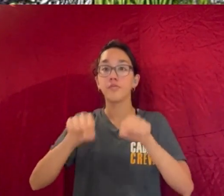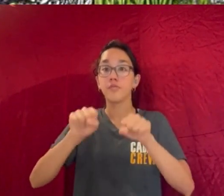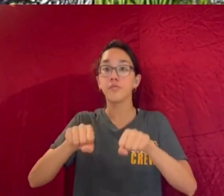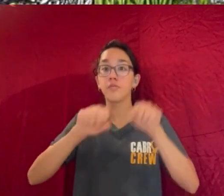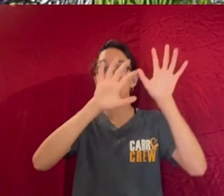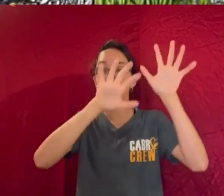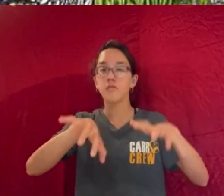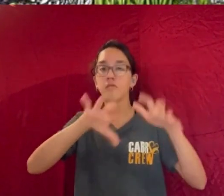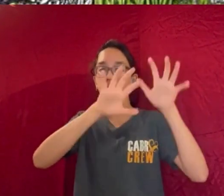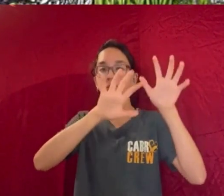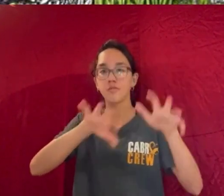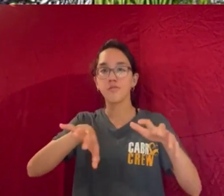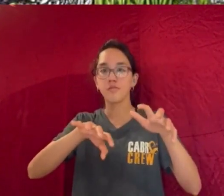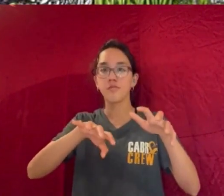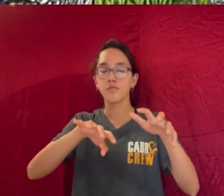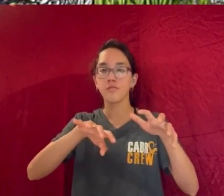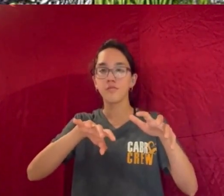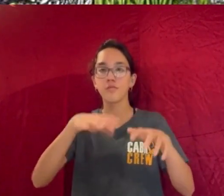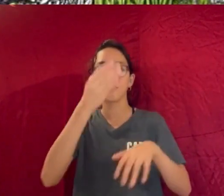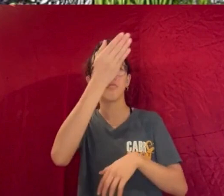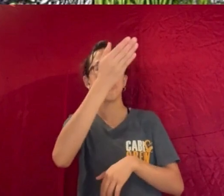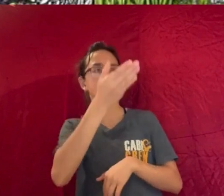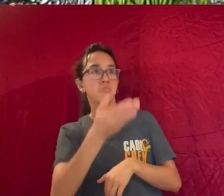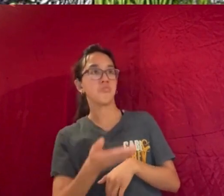and even rain.